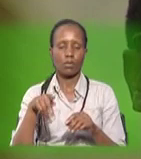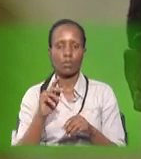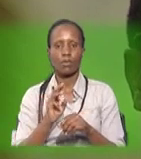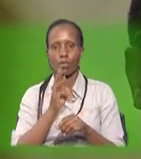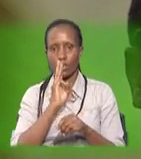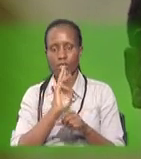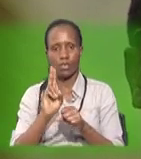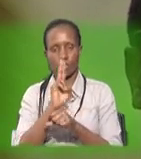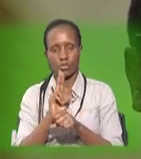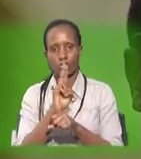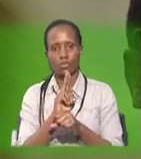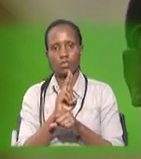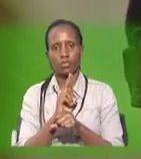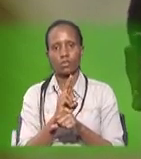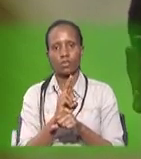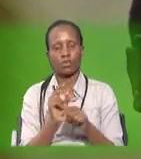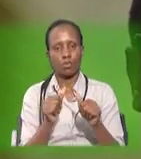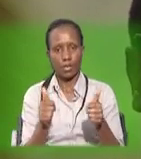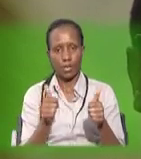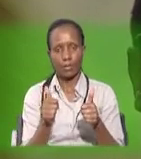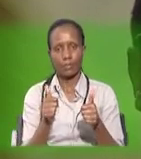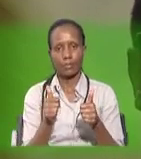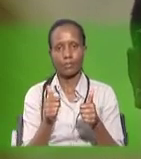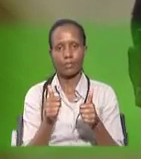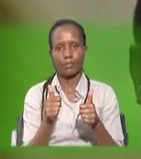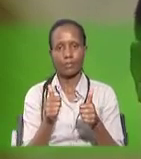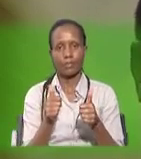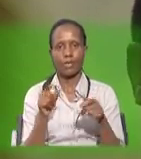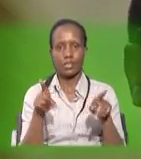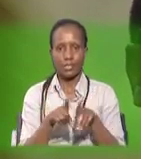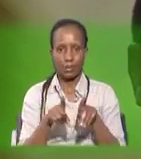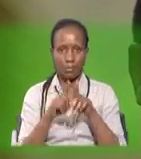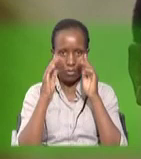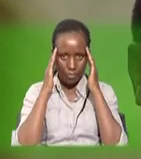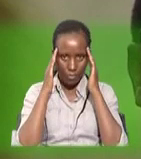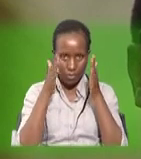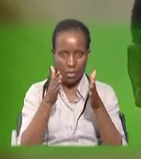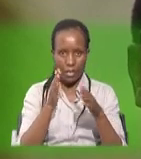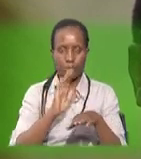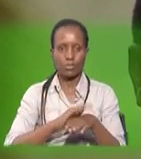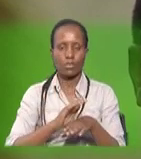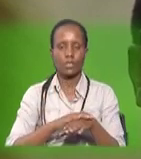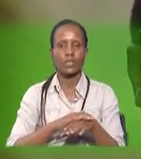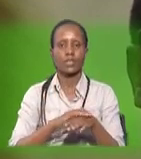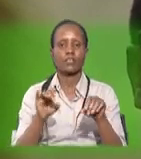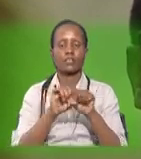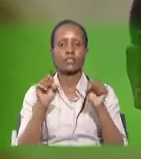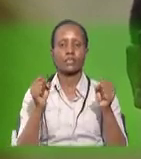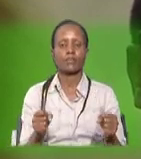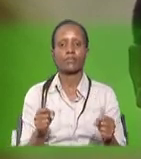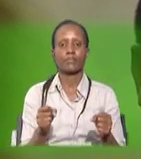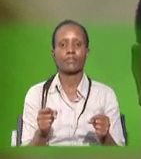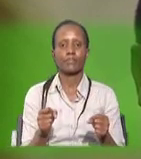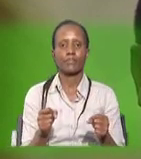crop water use efficiency or water use efficiency. And we are also focusing on what we call system